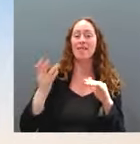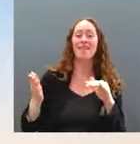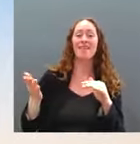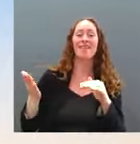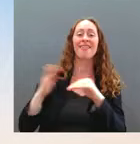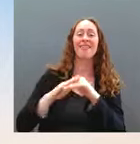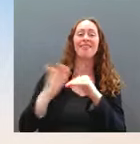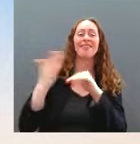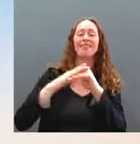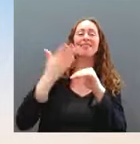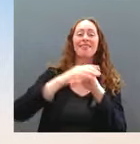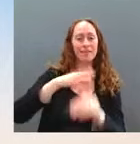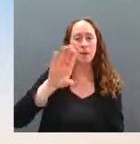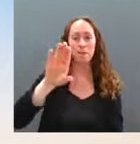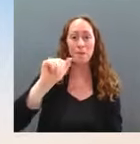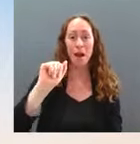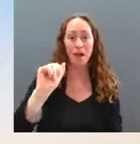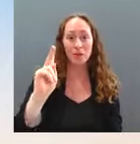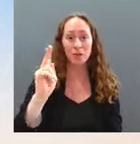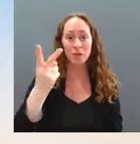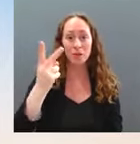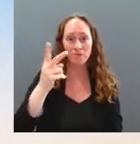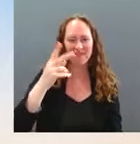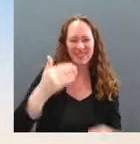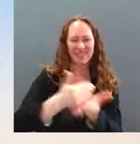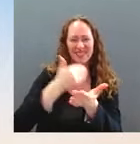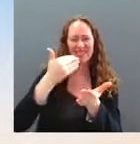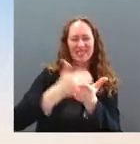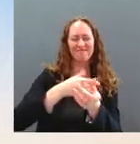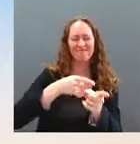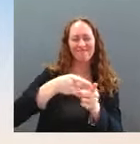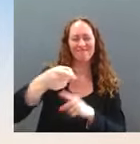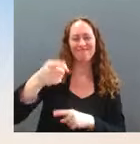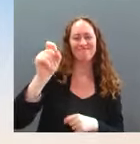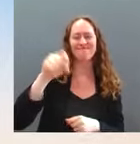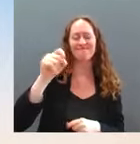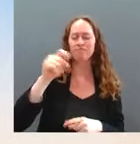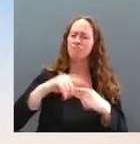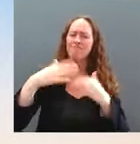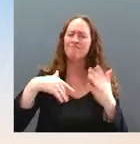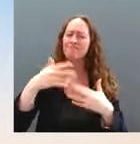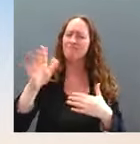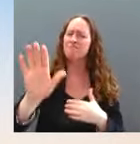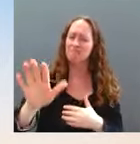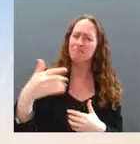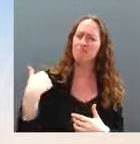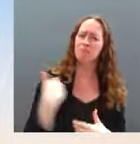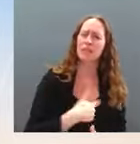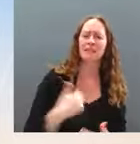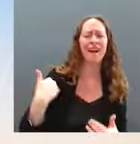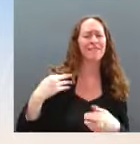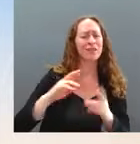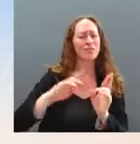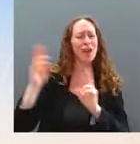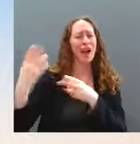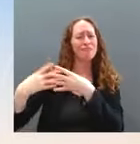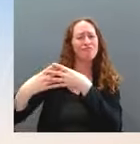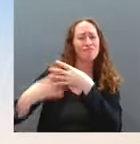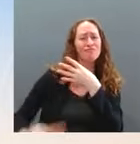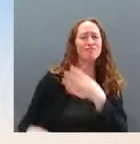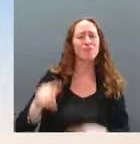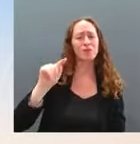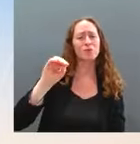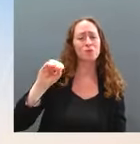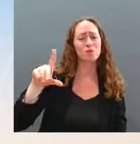We now have steps to go back to many of our normal routines in alignment with what the CDC continues to